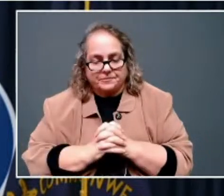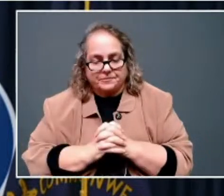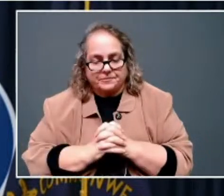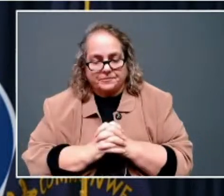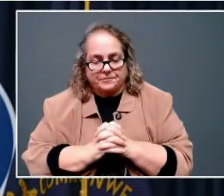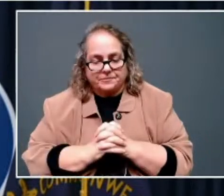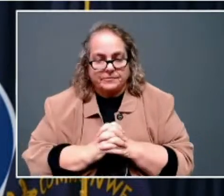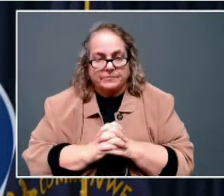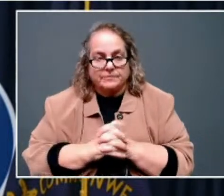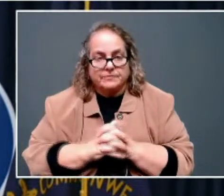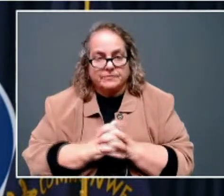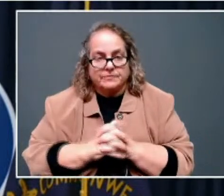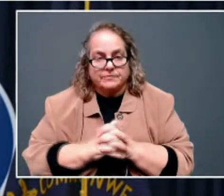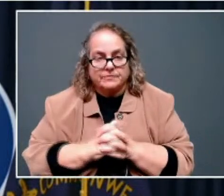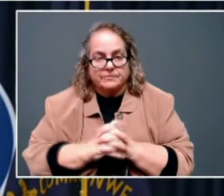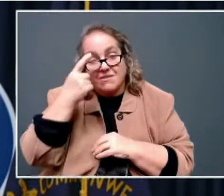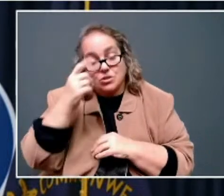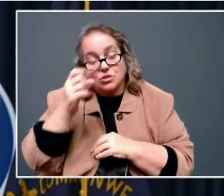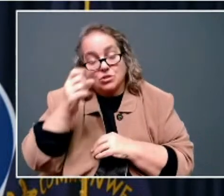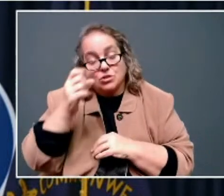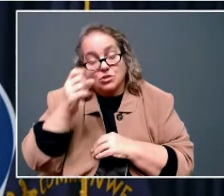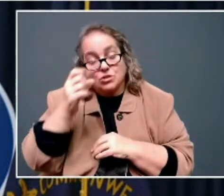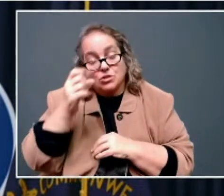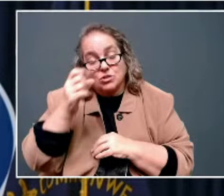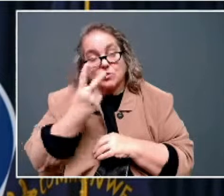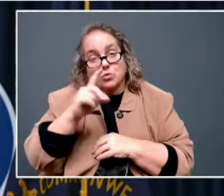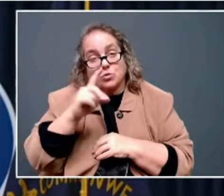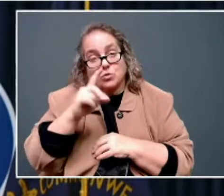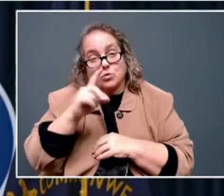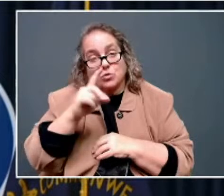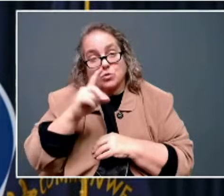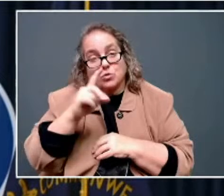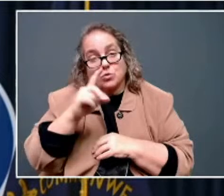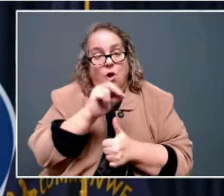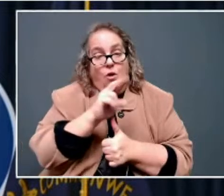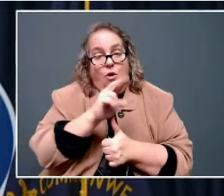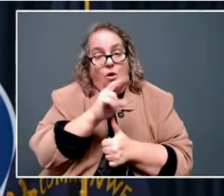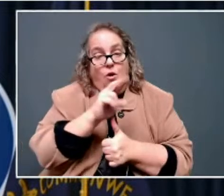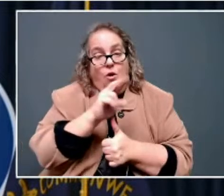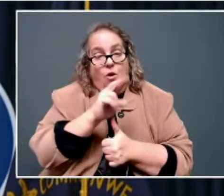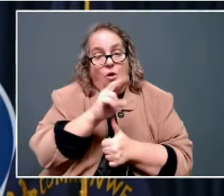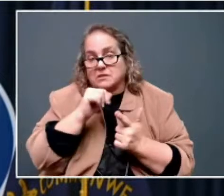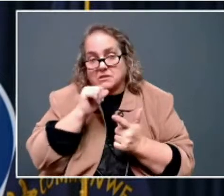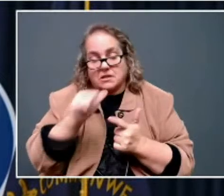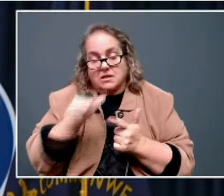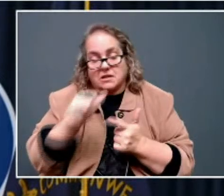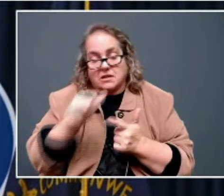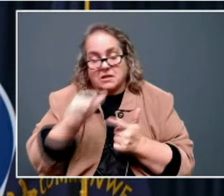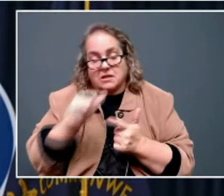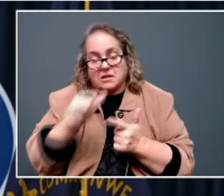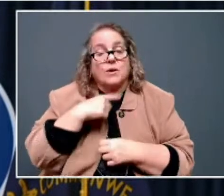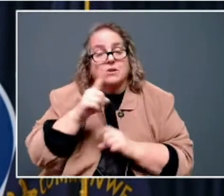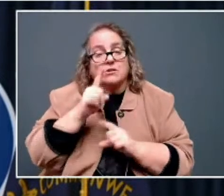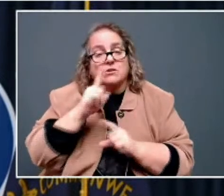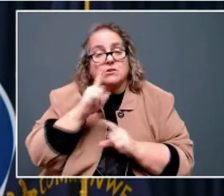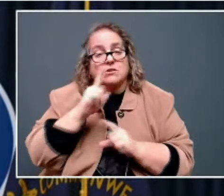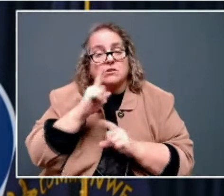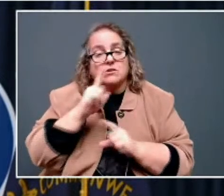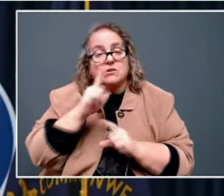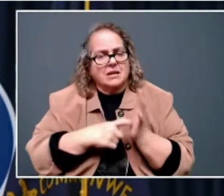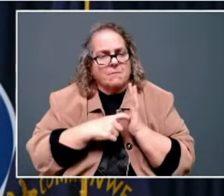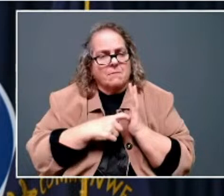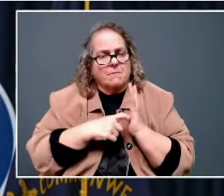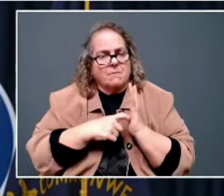Hey there, Governor. So I have two questions. One is COVID related and one is not. The first, we've talked about this demand for COVID